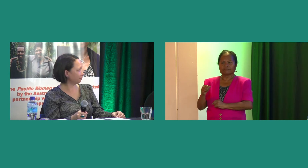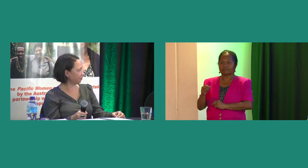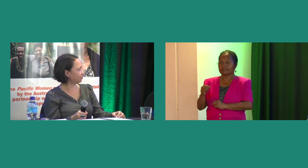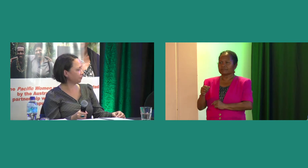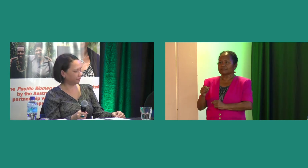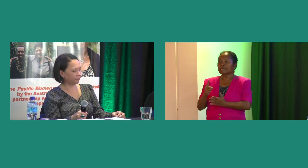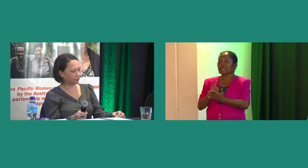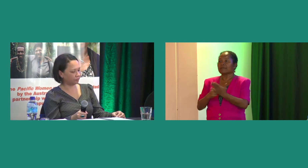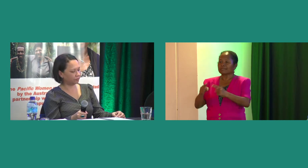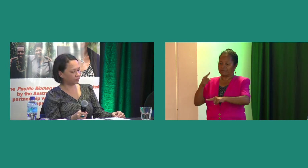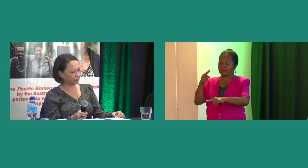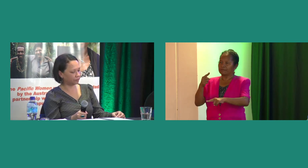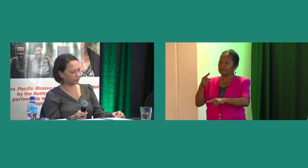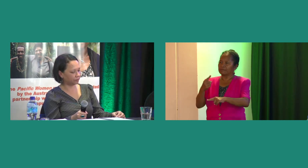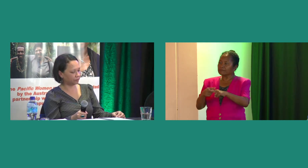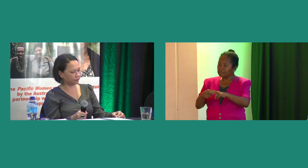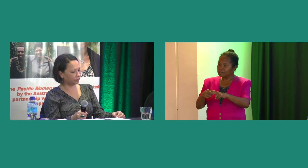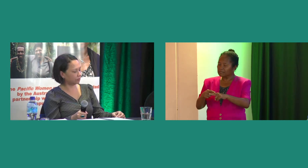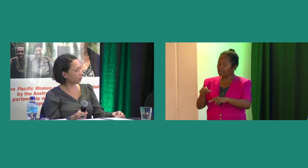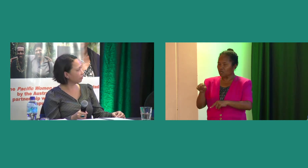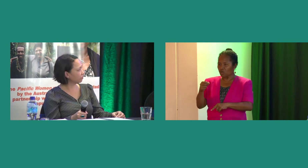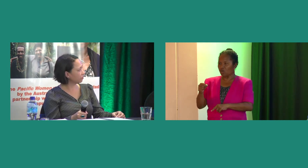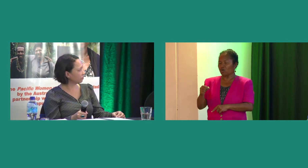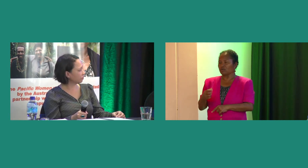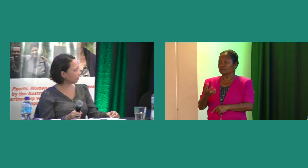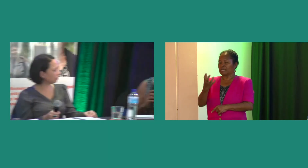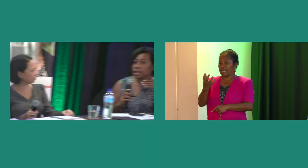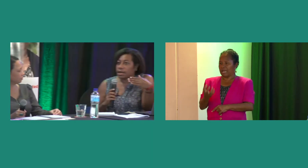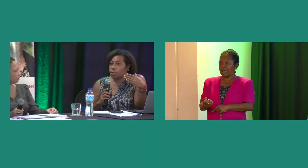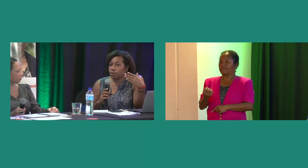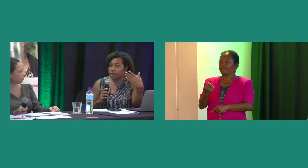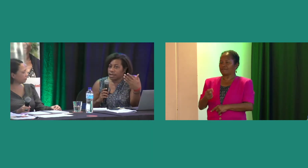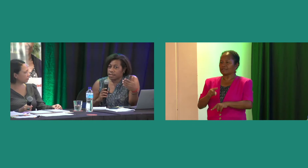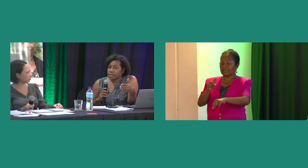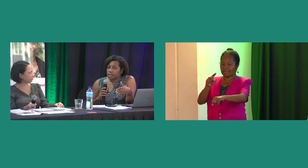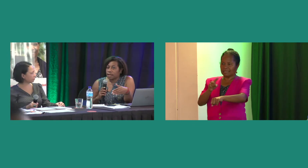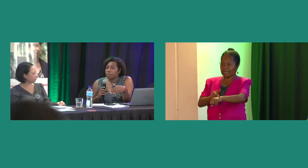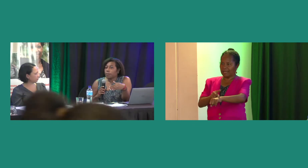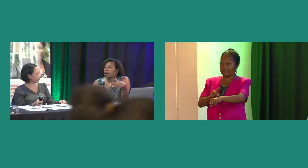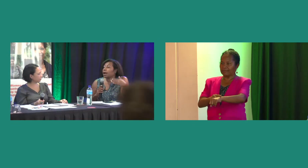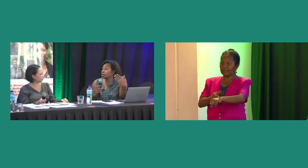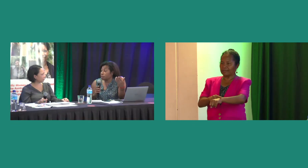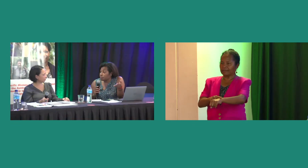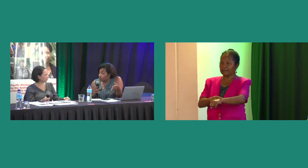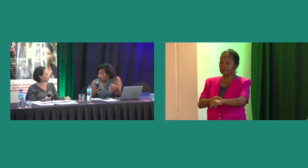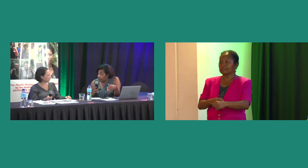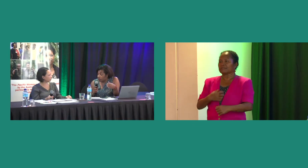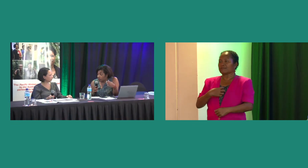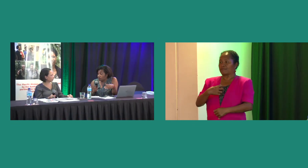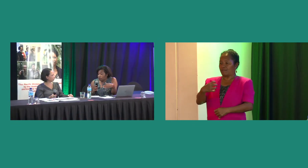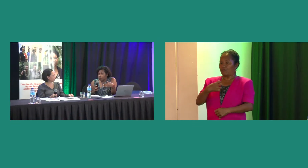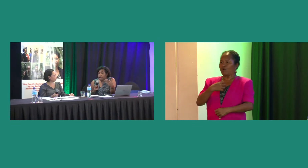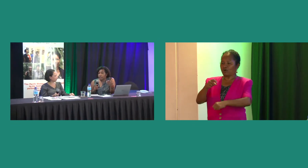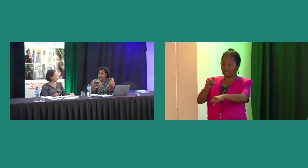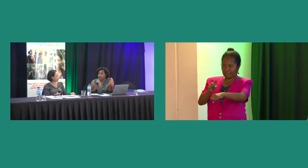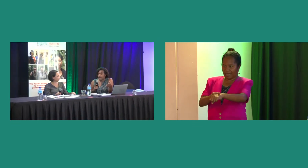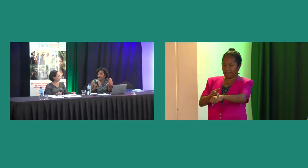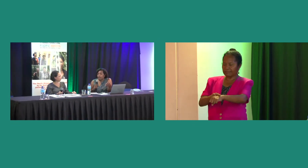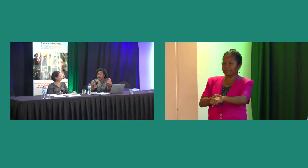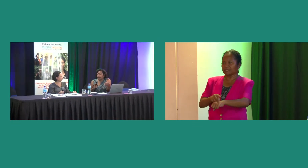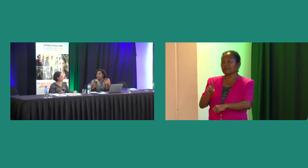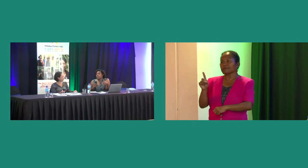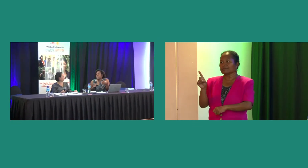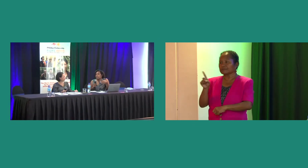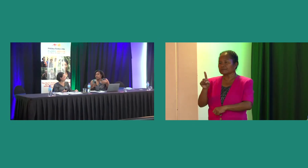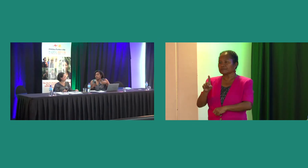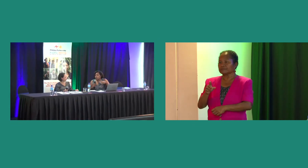know, it has to, there's systems and processes that are already existing, and people are accustomed to what's already there. And